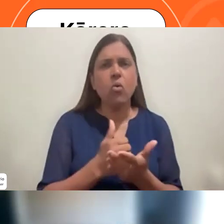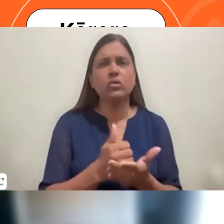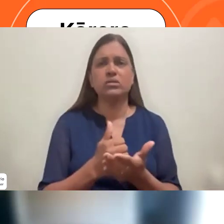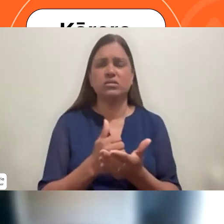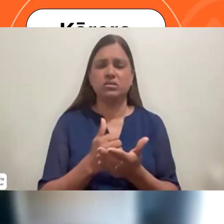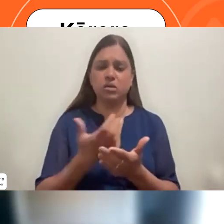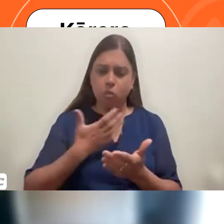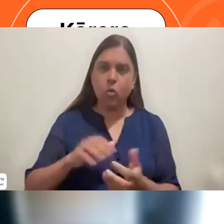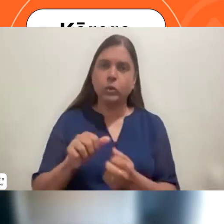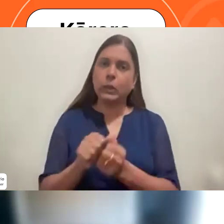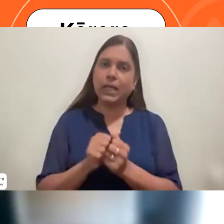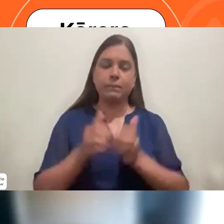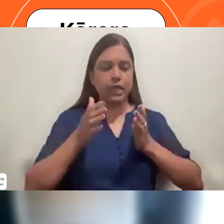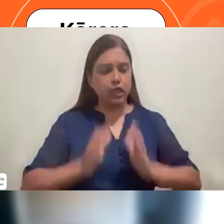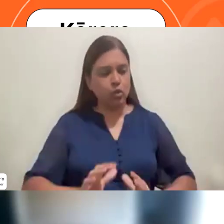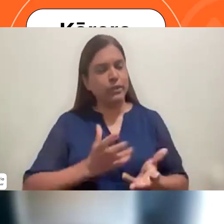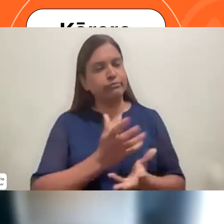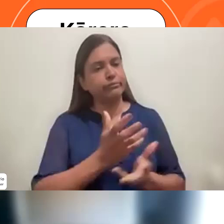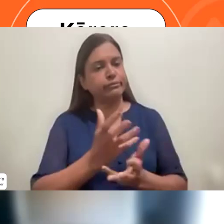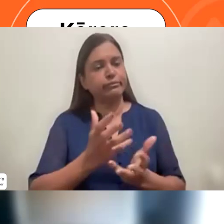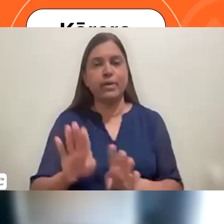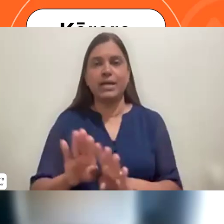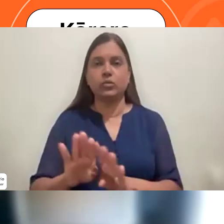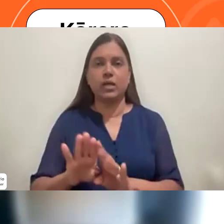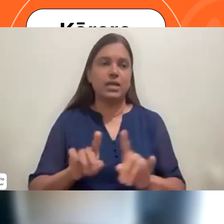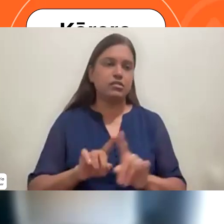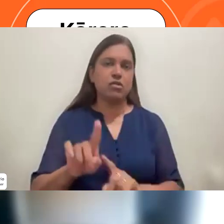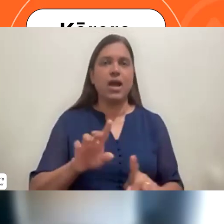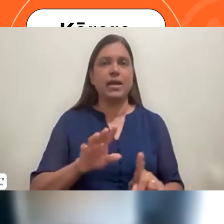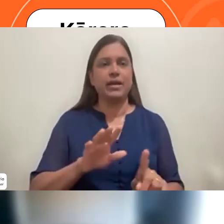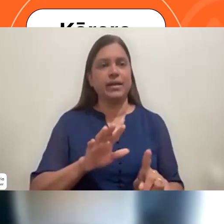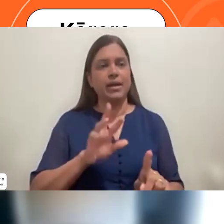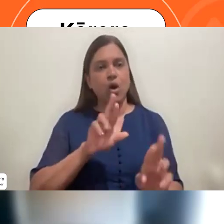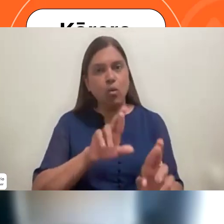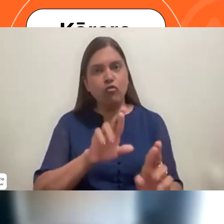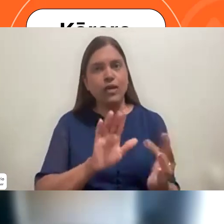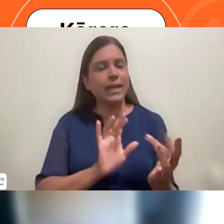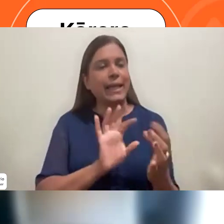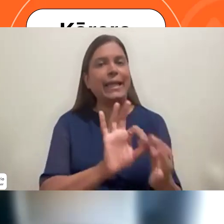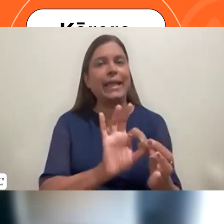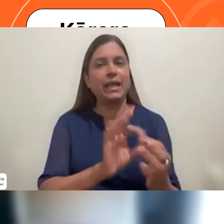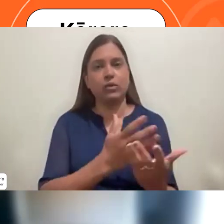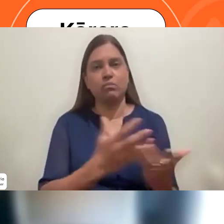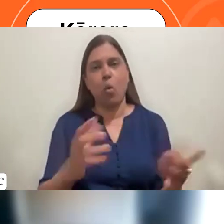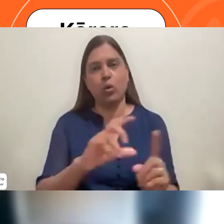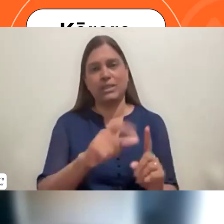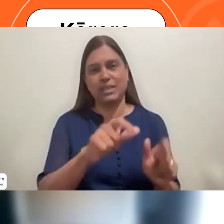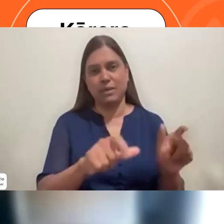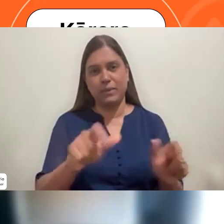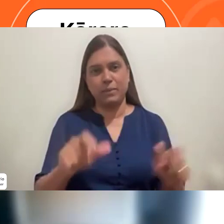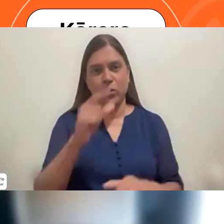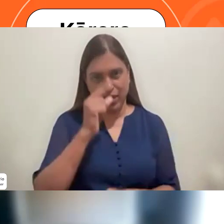side while being able to reach many more disabled people. We also have a policy that when we